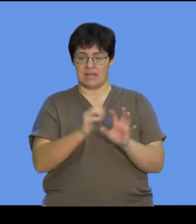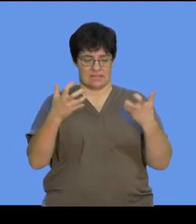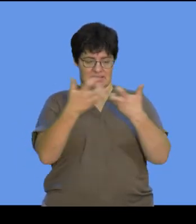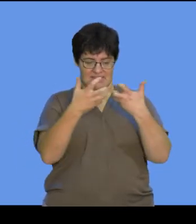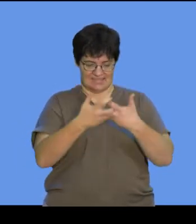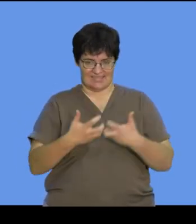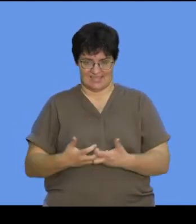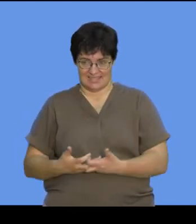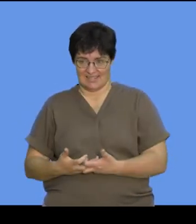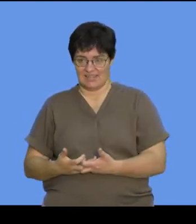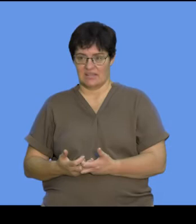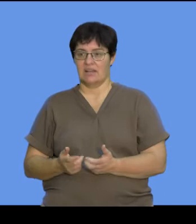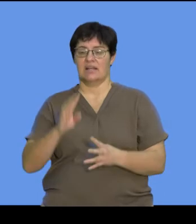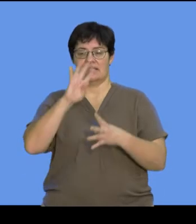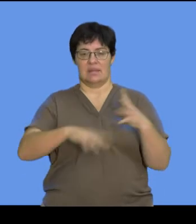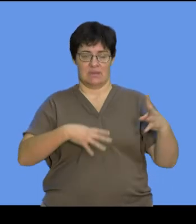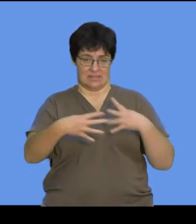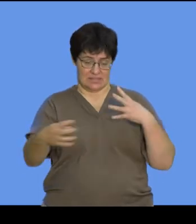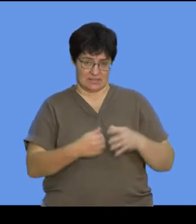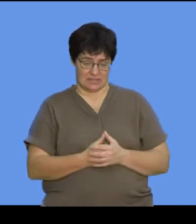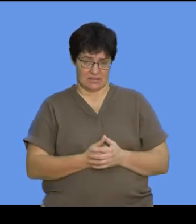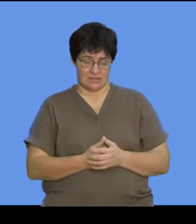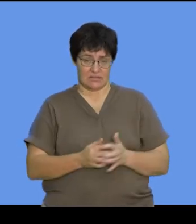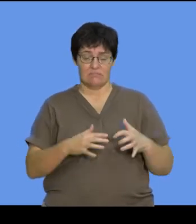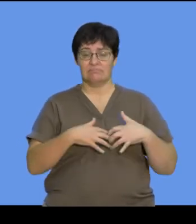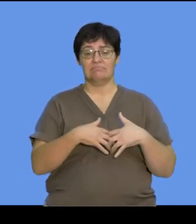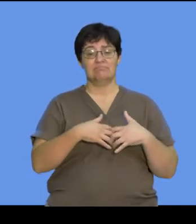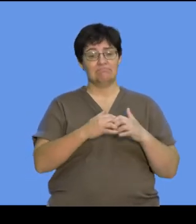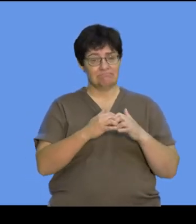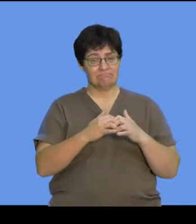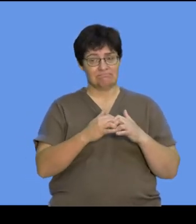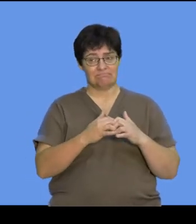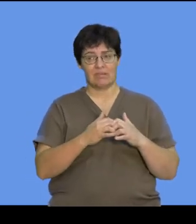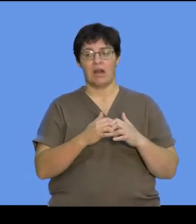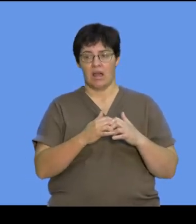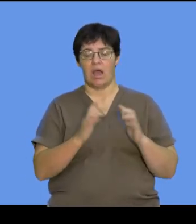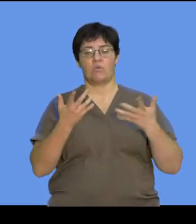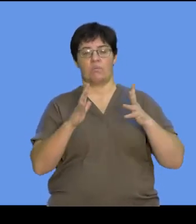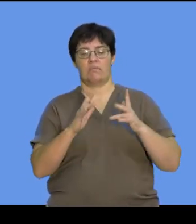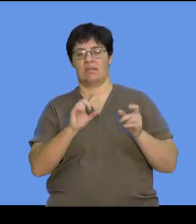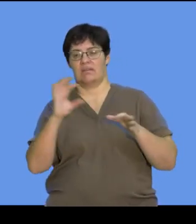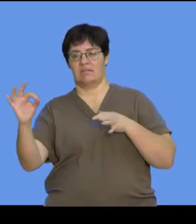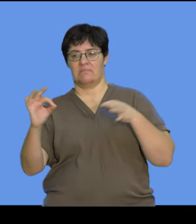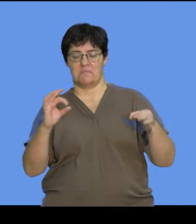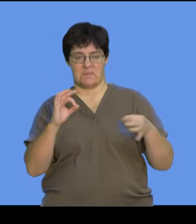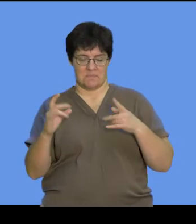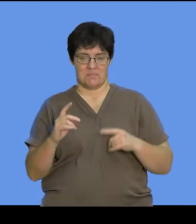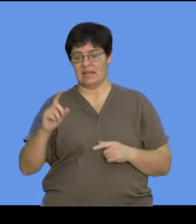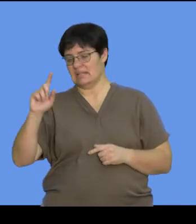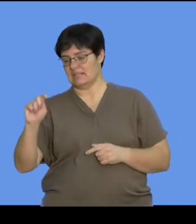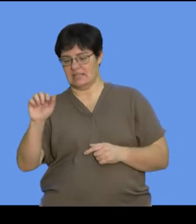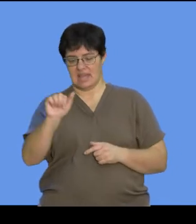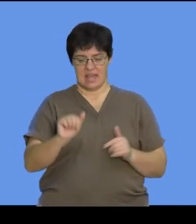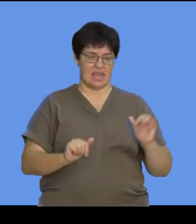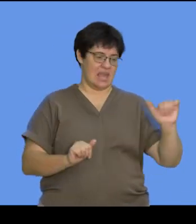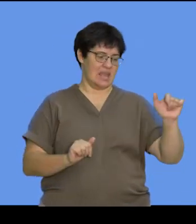base pair with their complementary templates to eventually form their complementary strands on